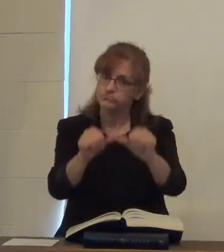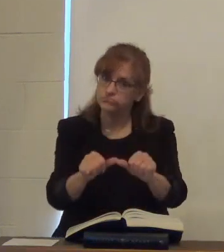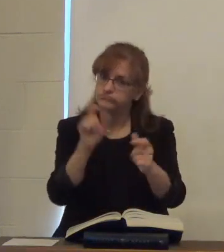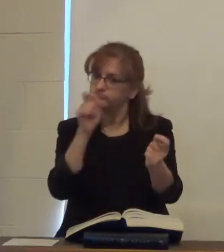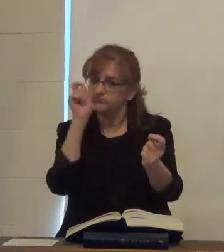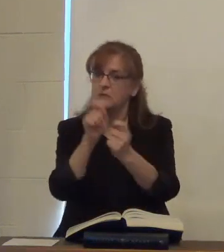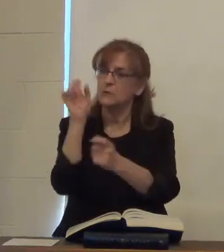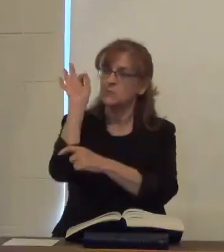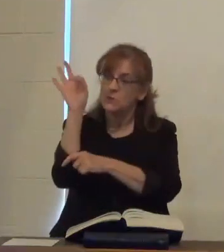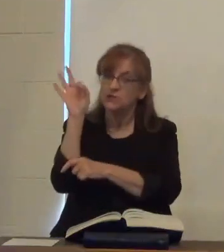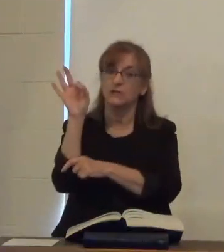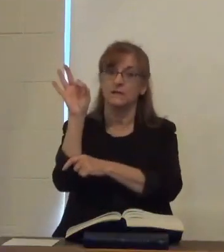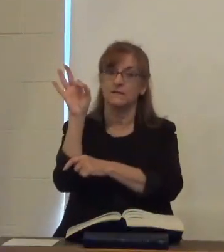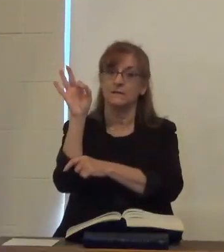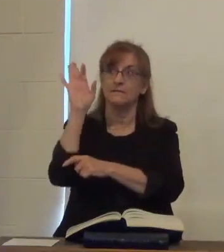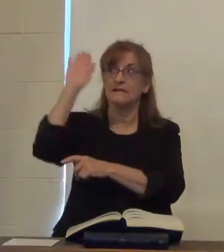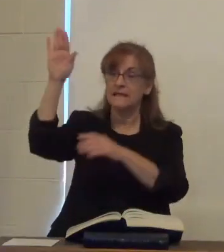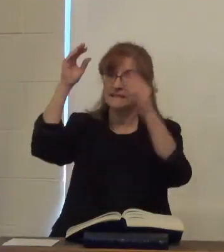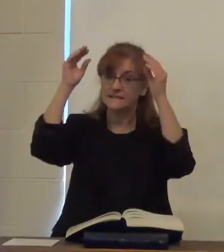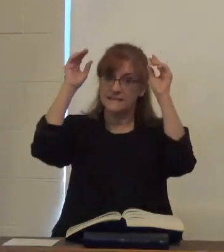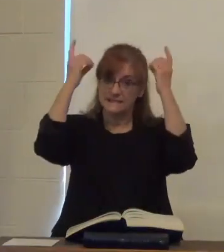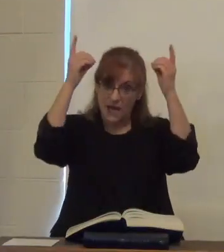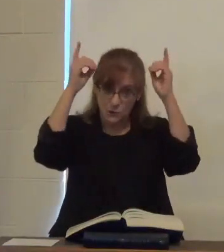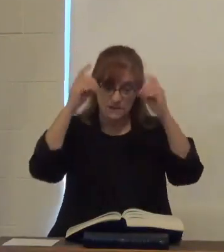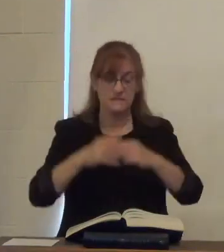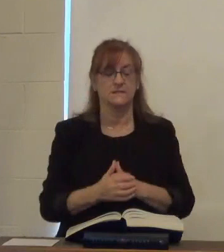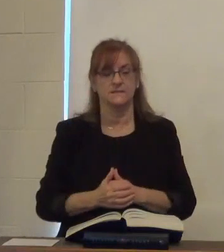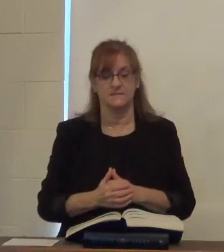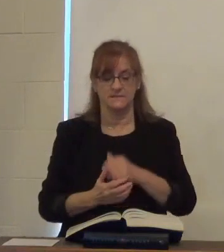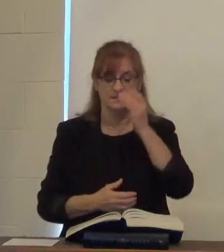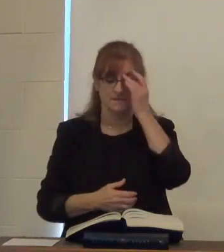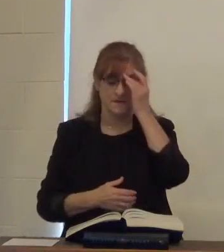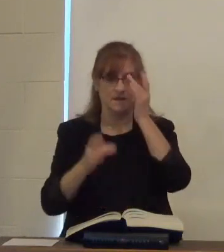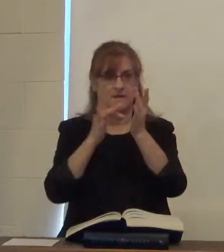accurate preaching of the doctrines of the Scripture.